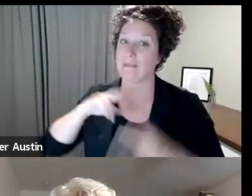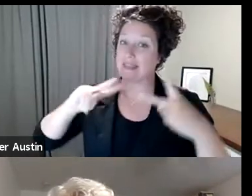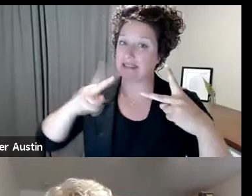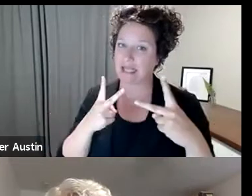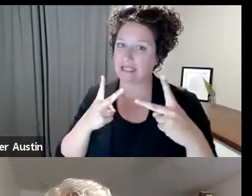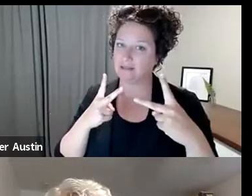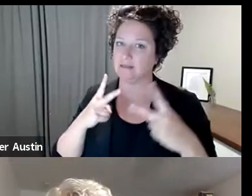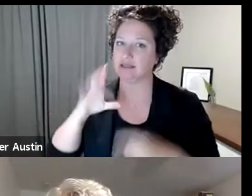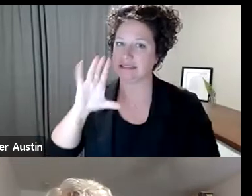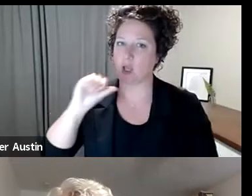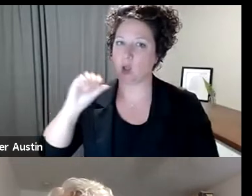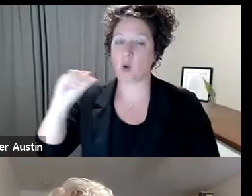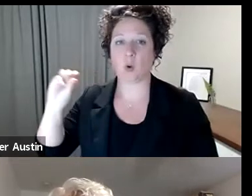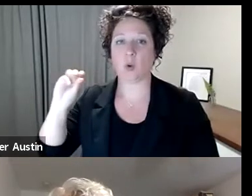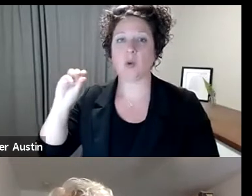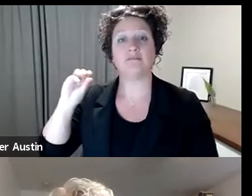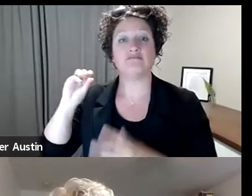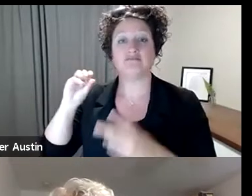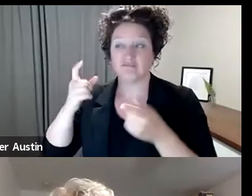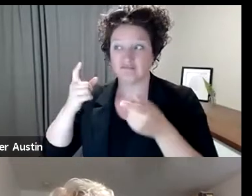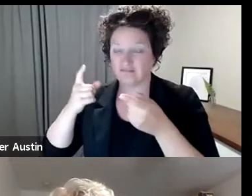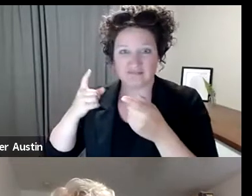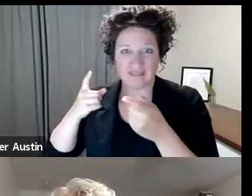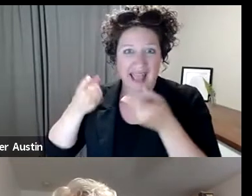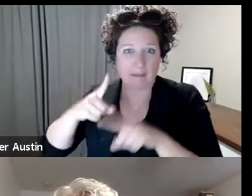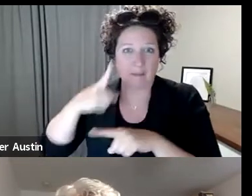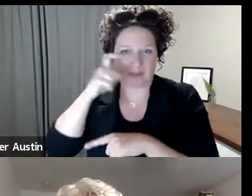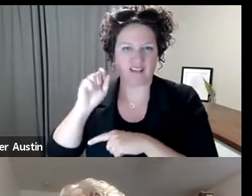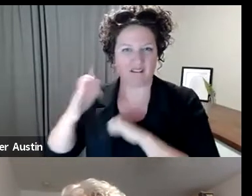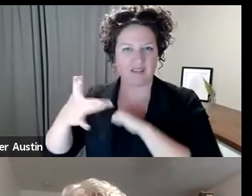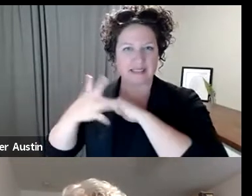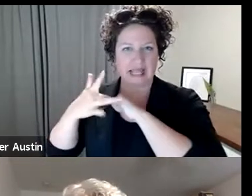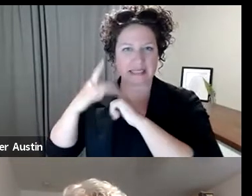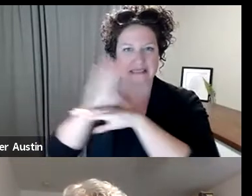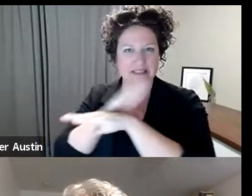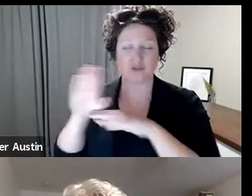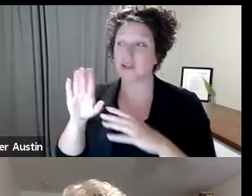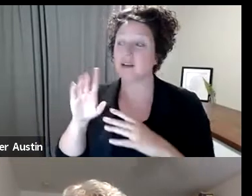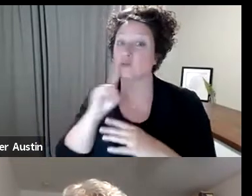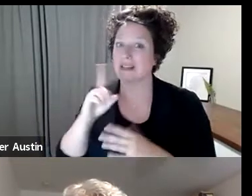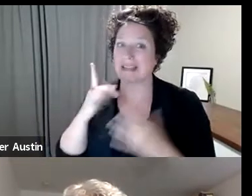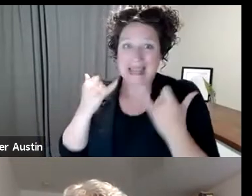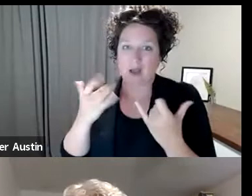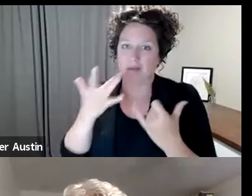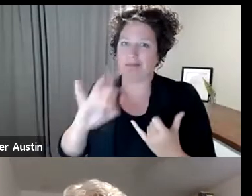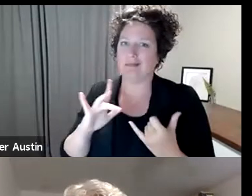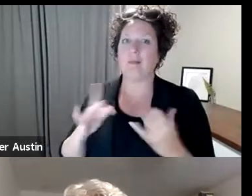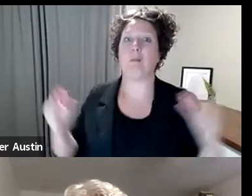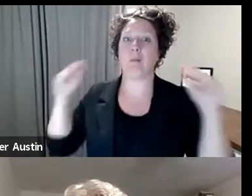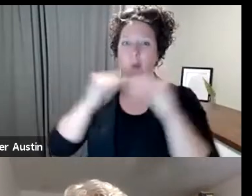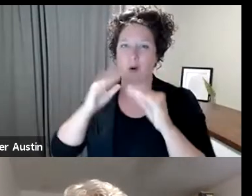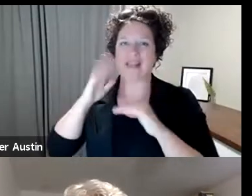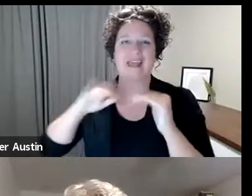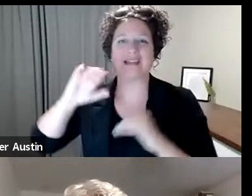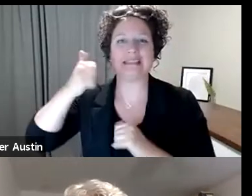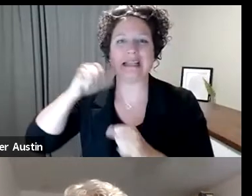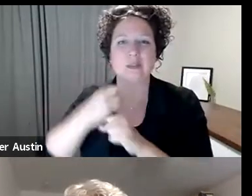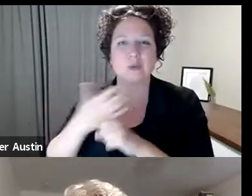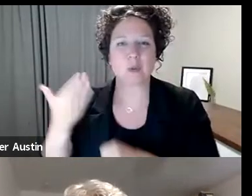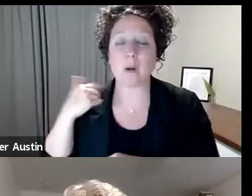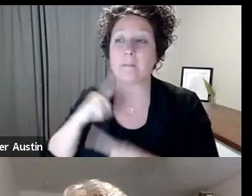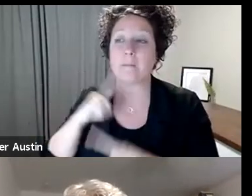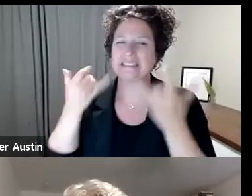Microsoft. I came out of the tech industry, and I'm thrilled to say that there are far more of them now than there were 10 years ago, but there's